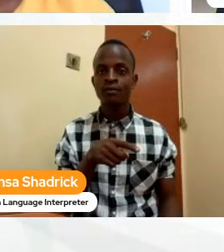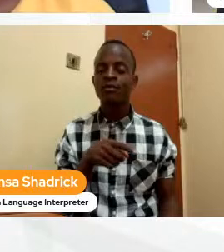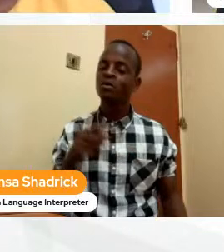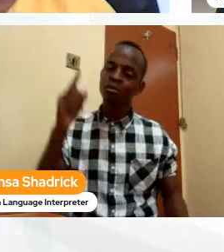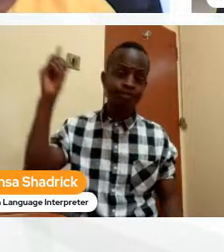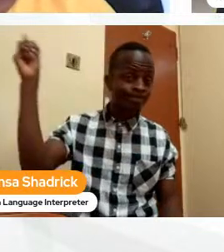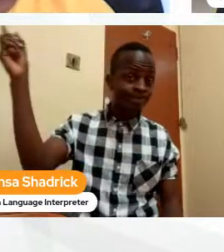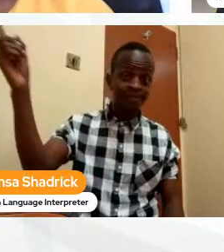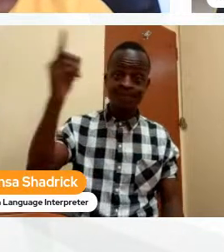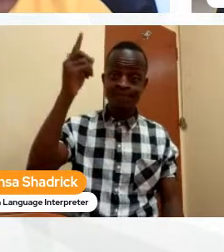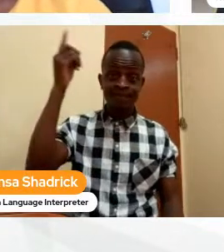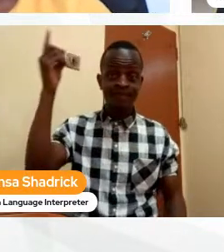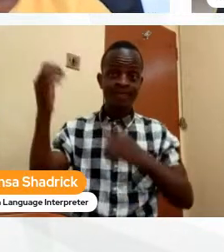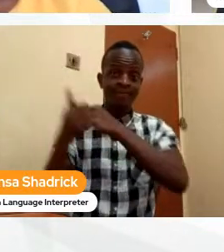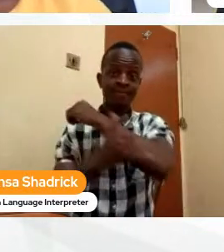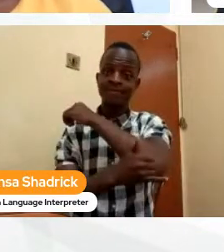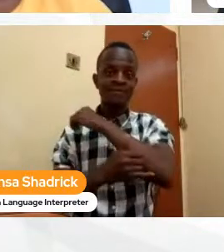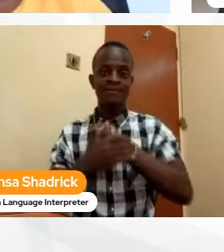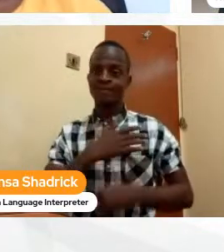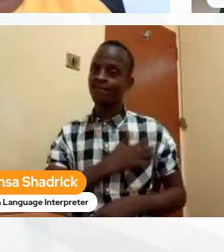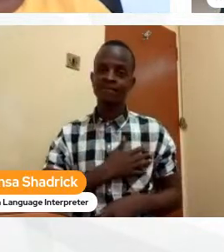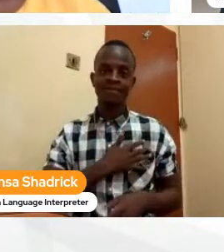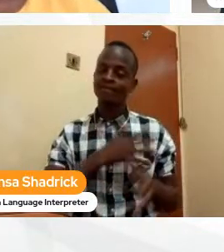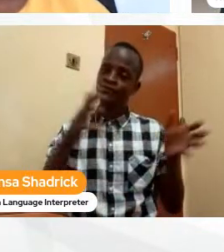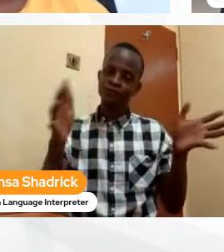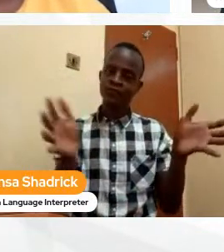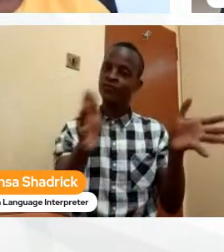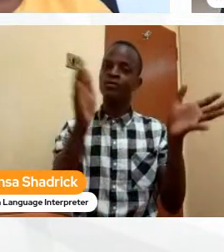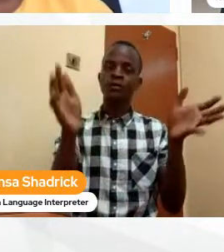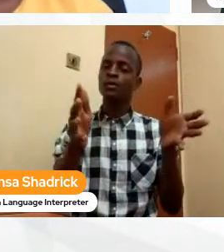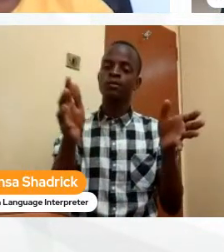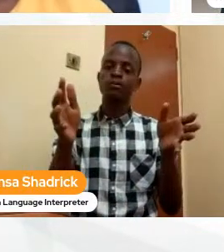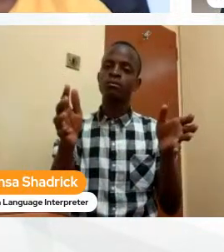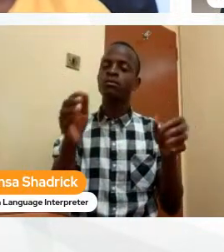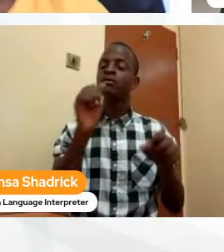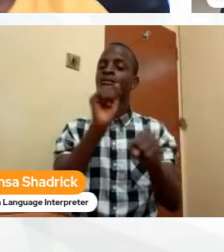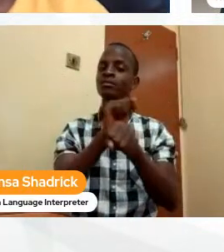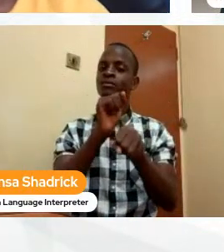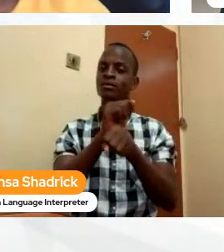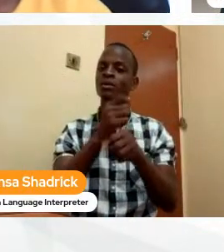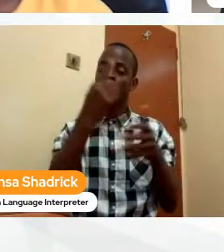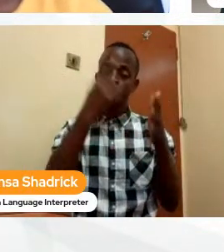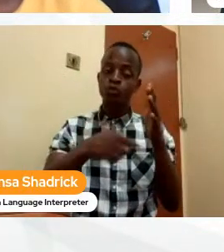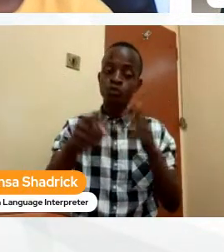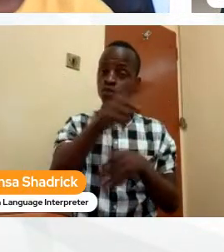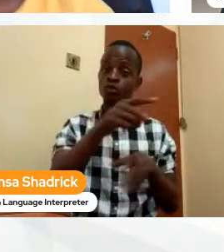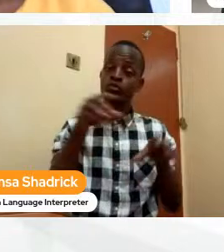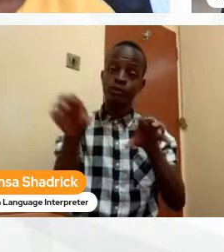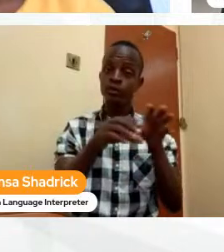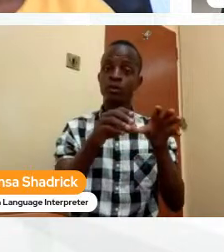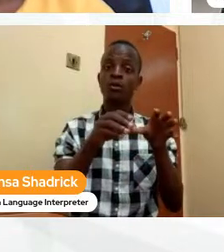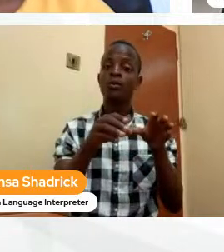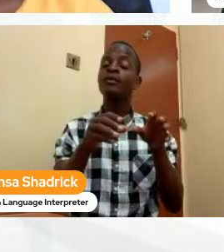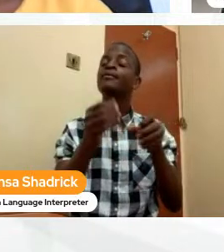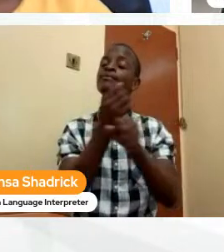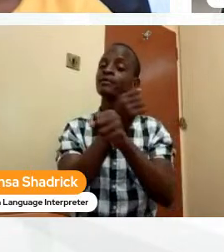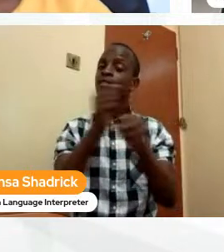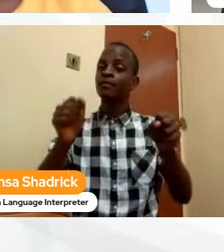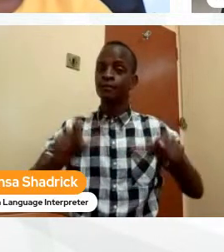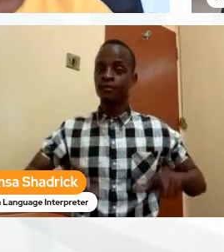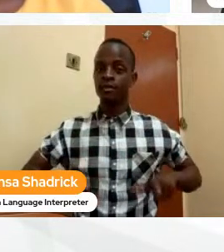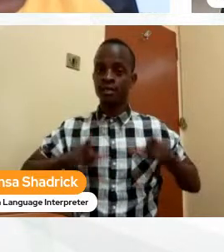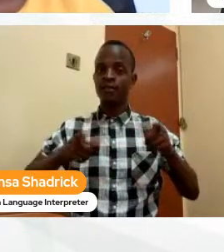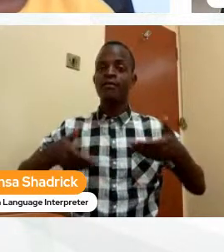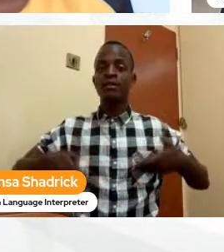country that please do your best because what you do, you are saving a life.